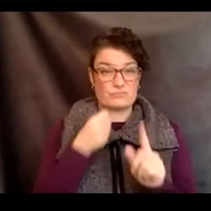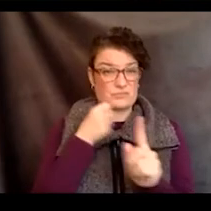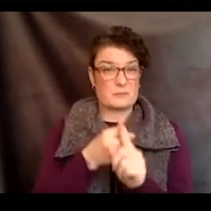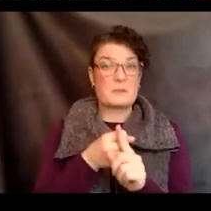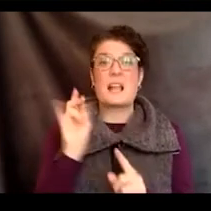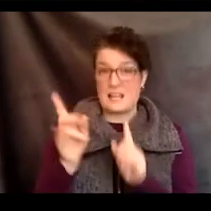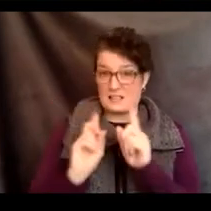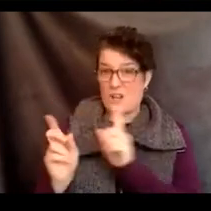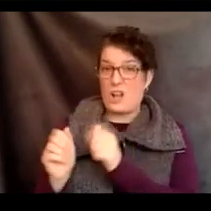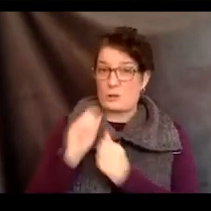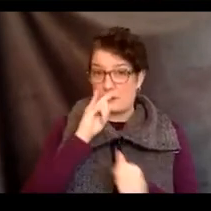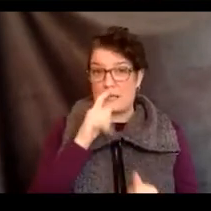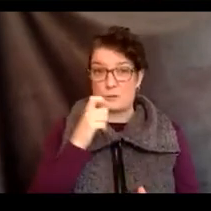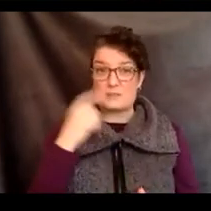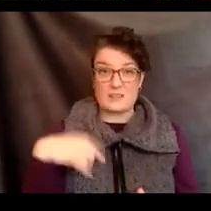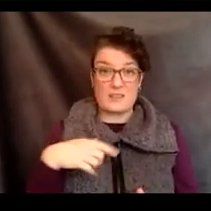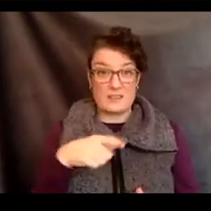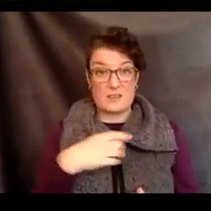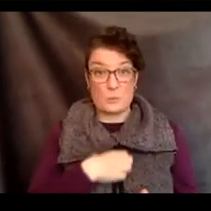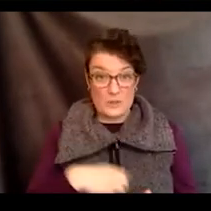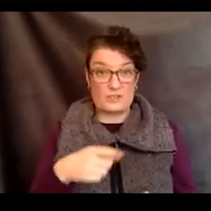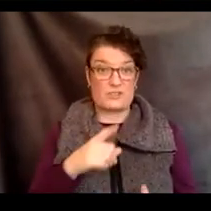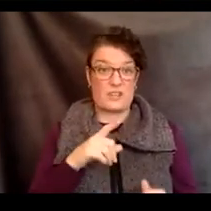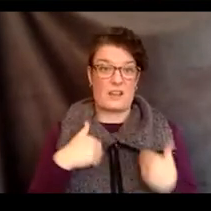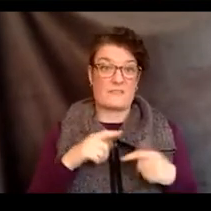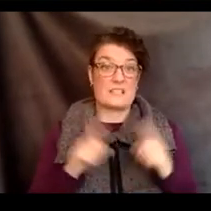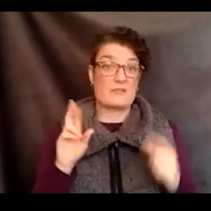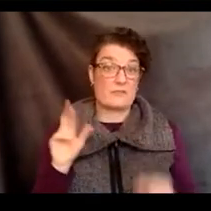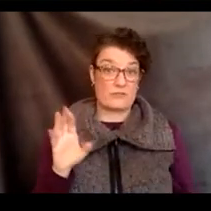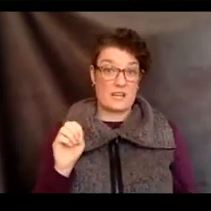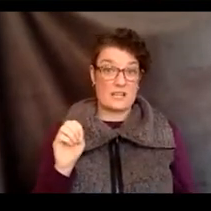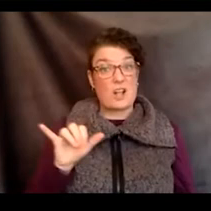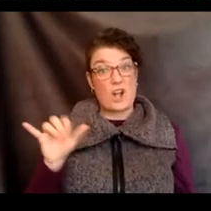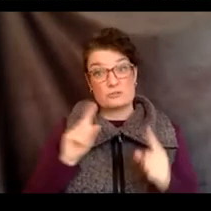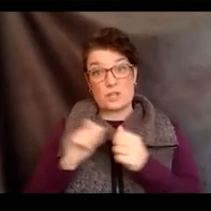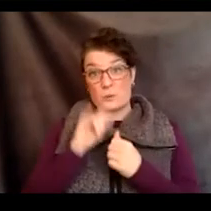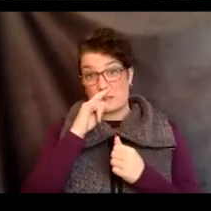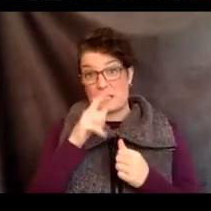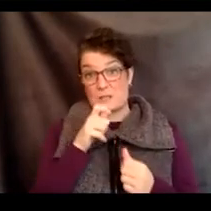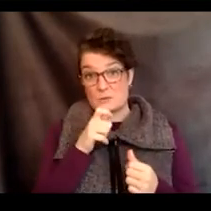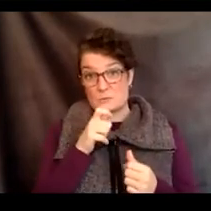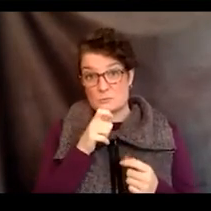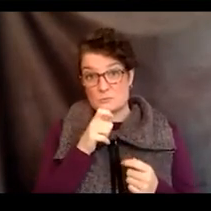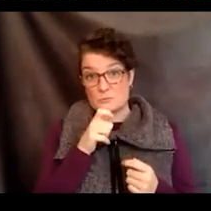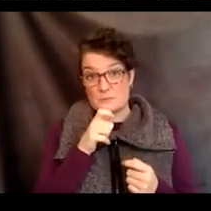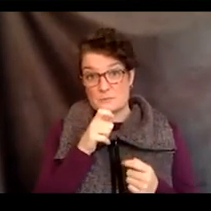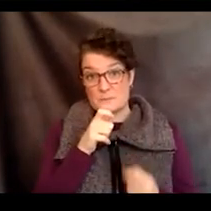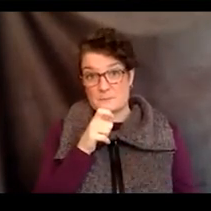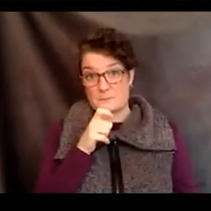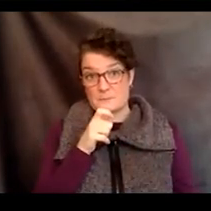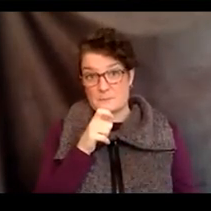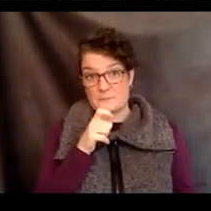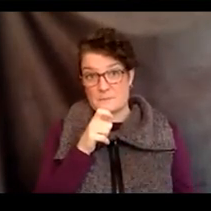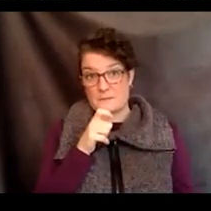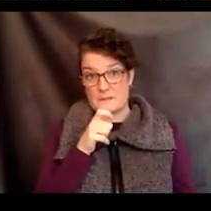talk to kids who said that. I mean, they like wish they were a different race. And I also talked to kids who basically, you know, didn't want